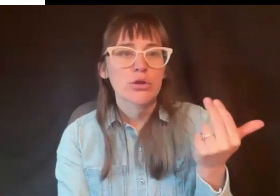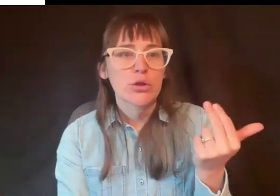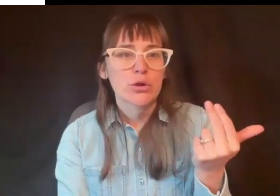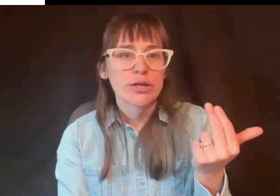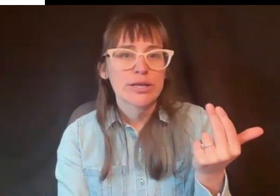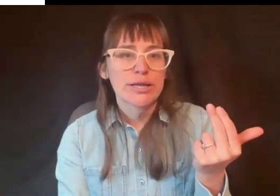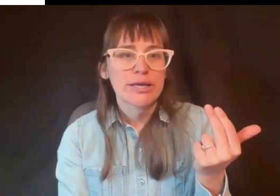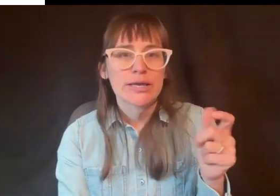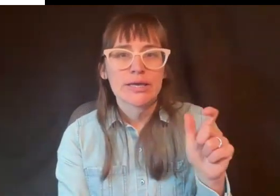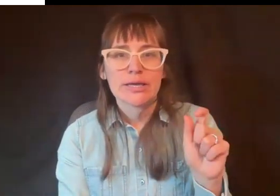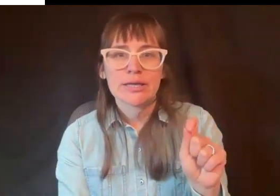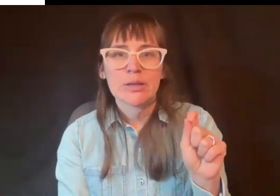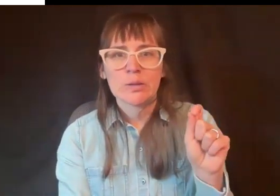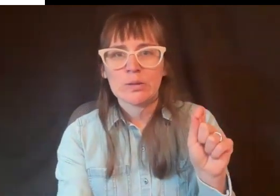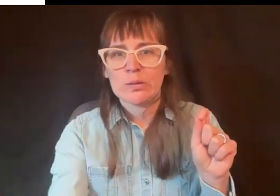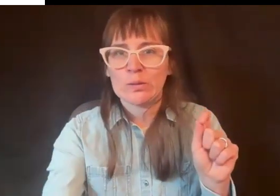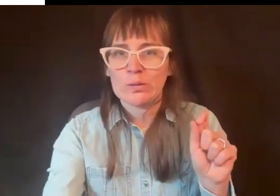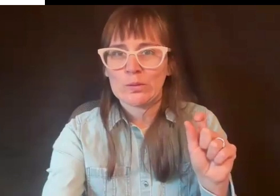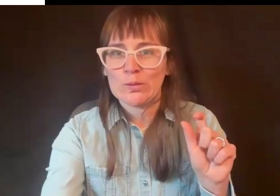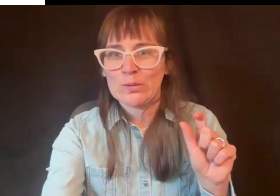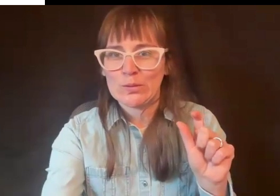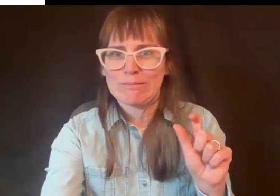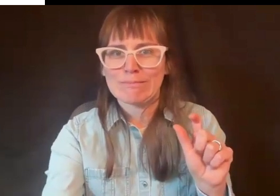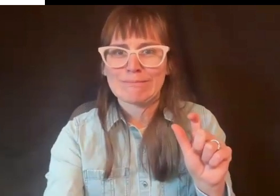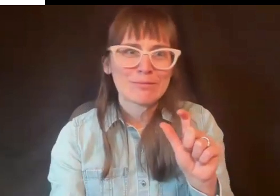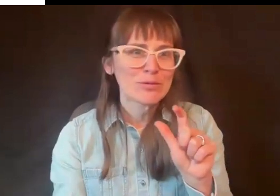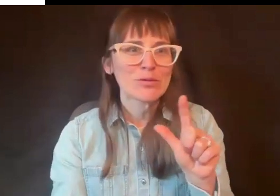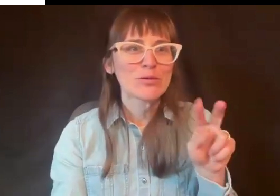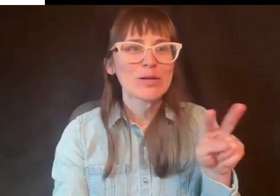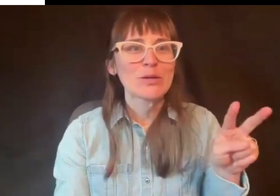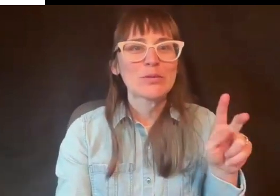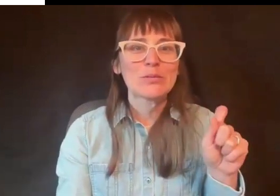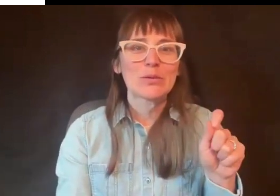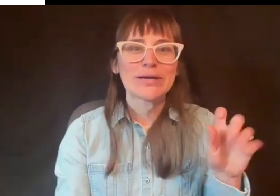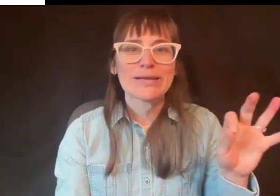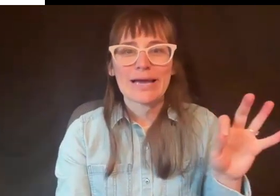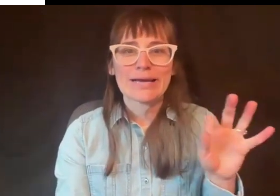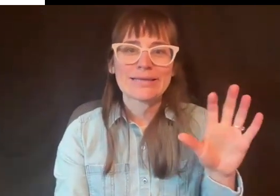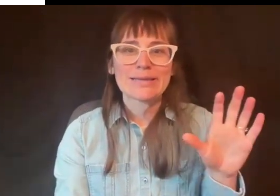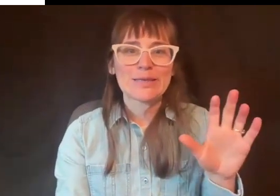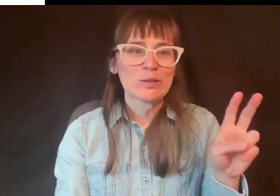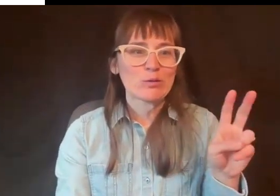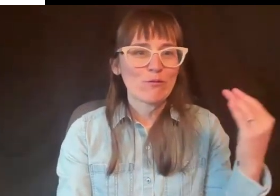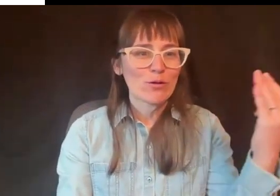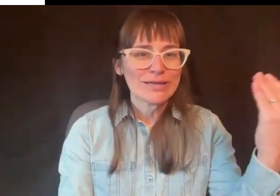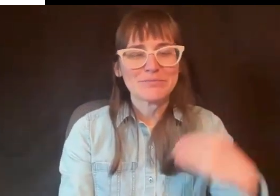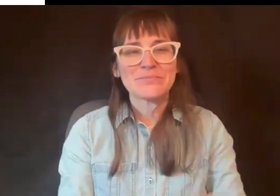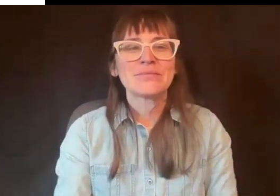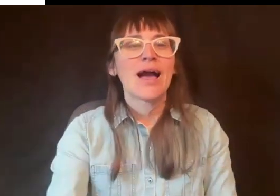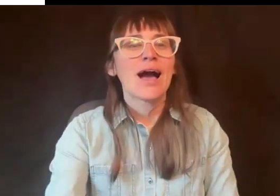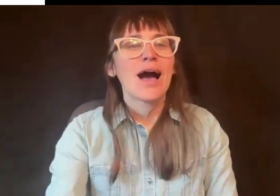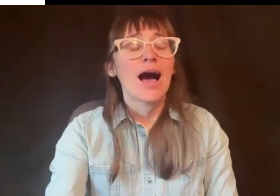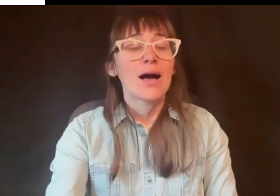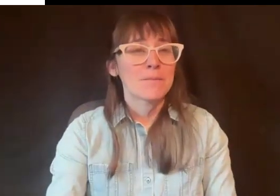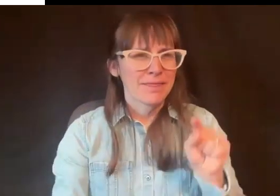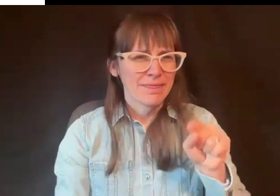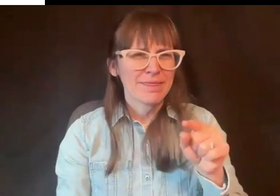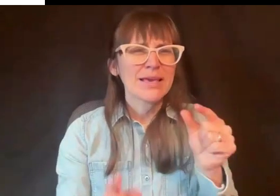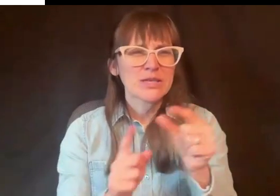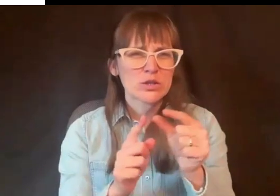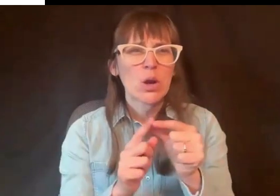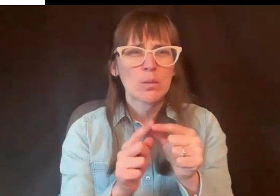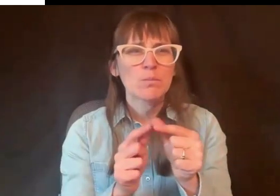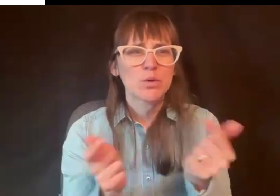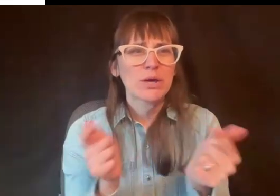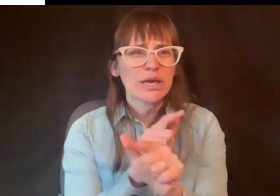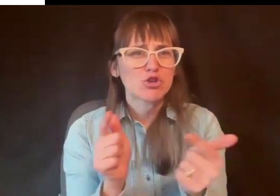C214 of the final rule, contracts and commercial relationships. We use these terms interchangeably because it doesn't